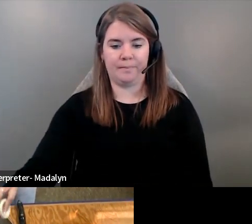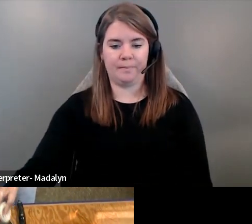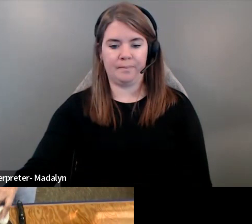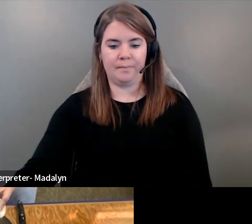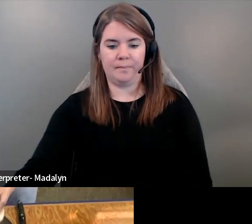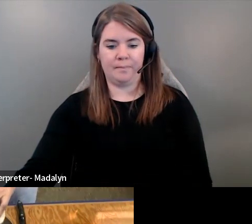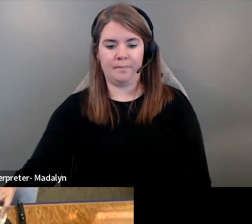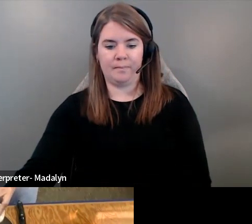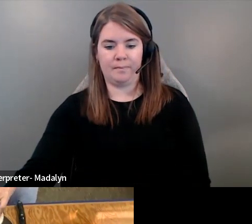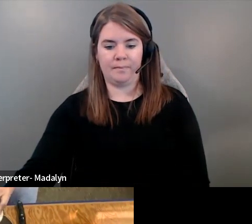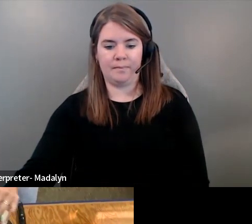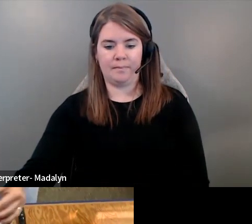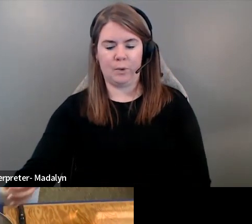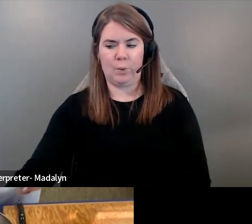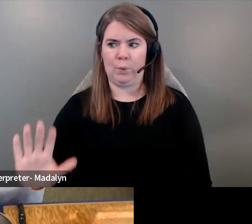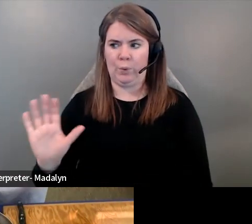Ooh, not while the fan's blowing.